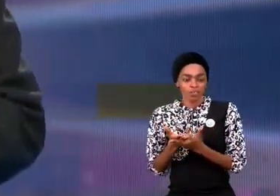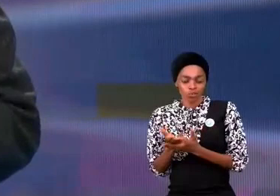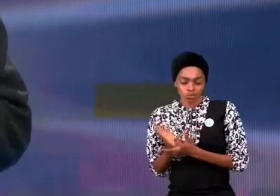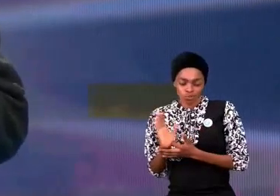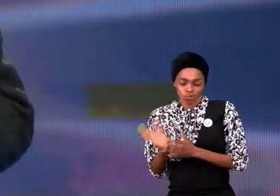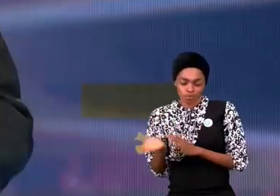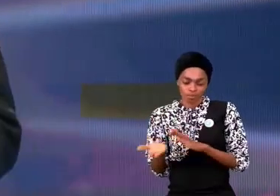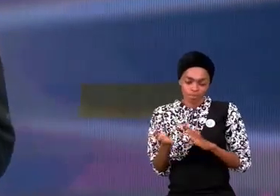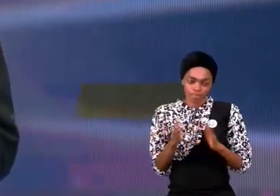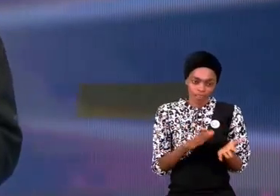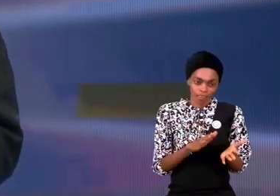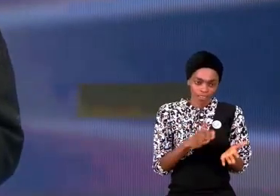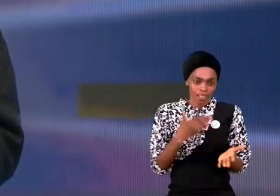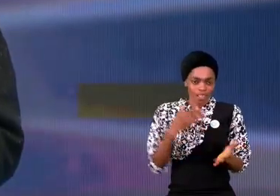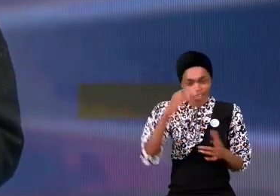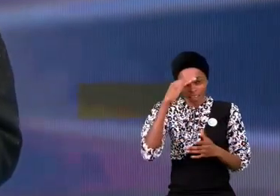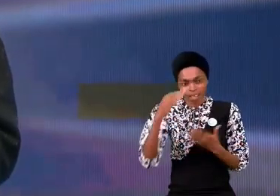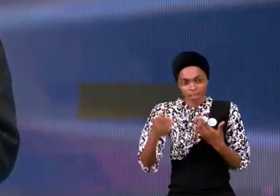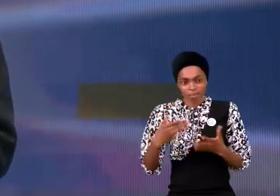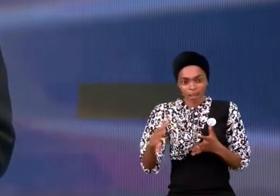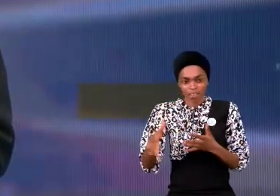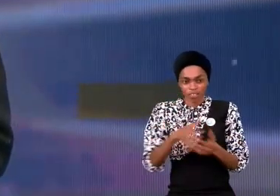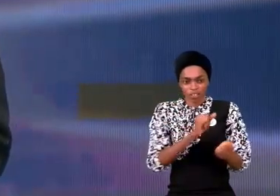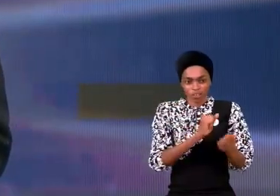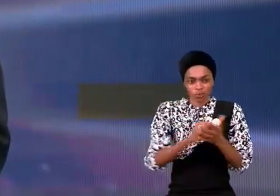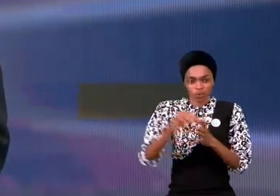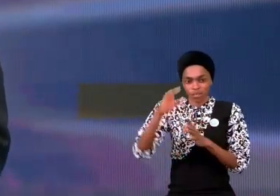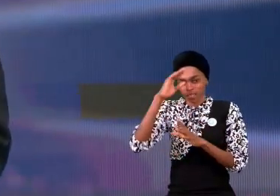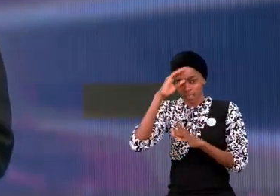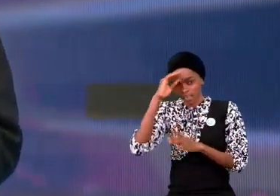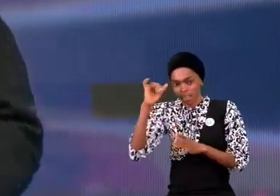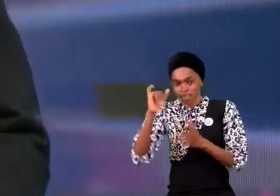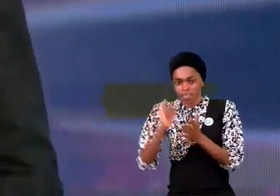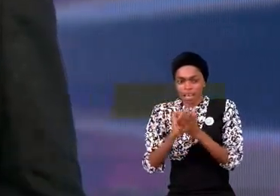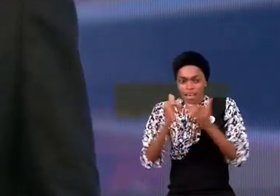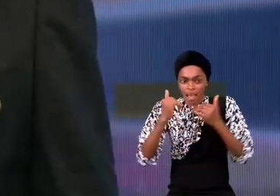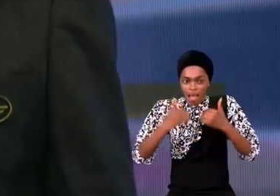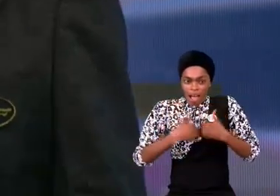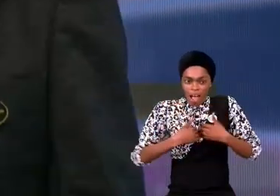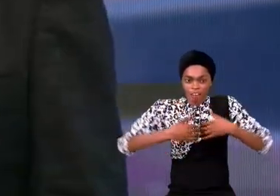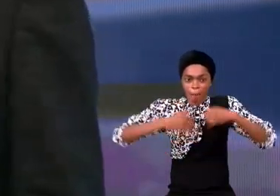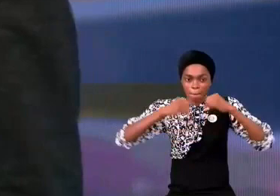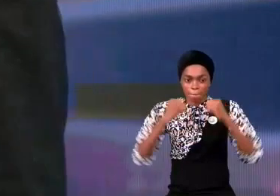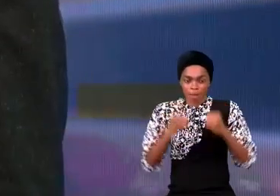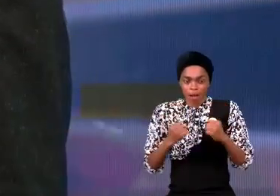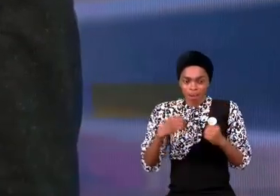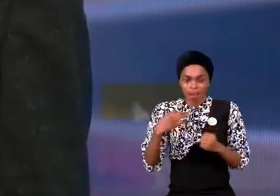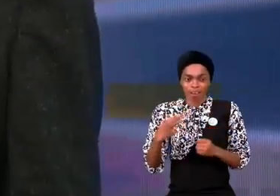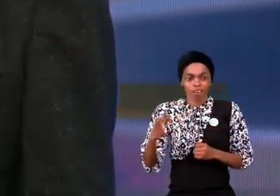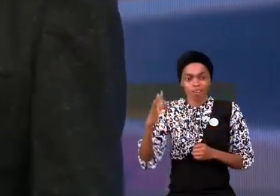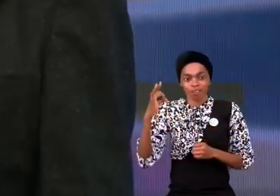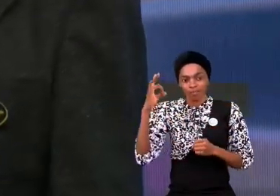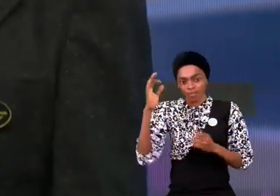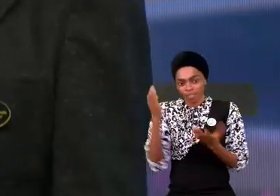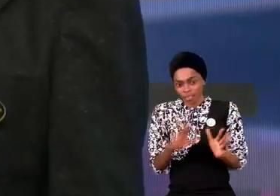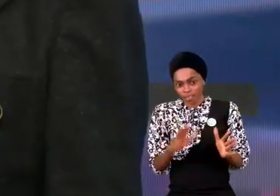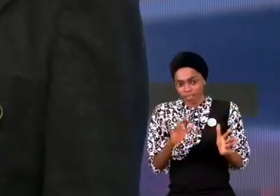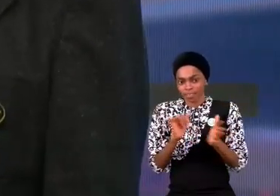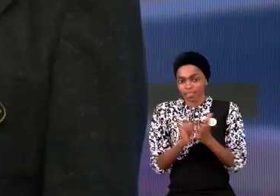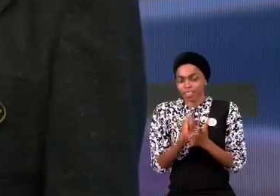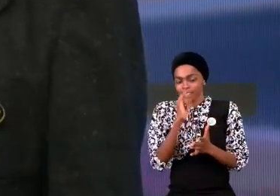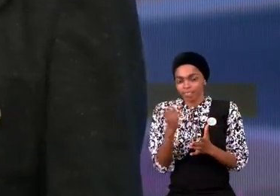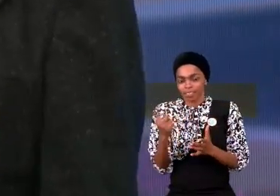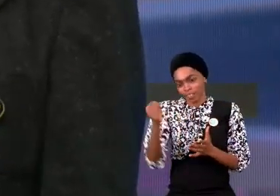had the power of death, that he is the devil. The death of Christ on the cross